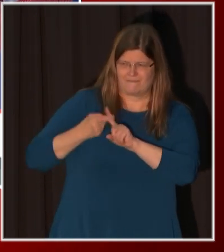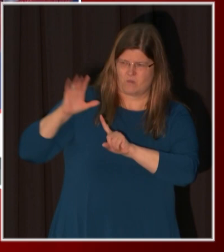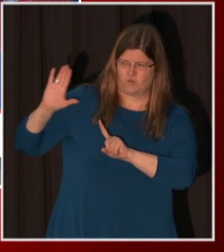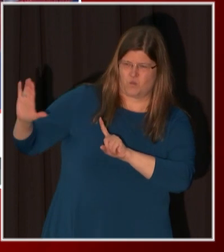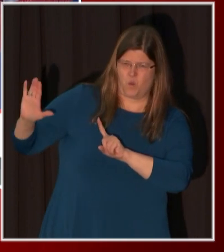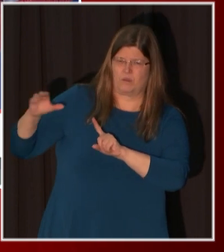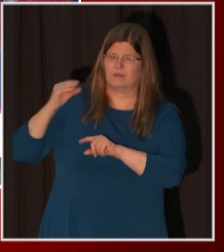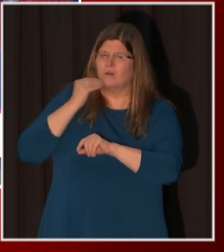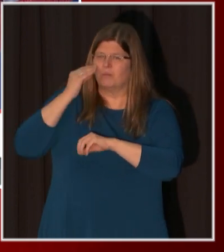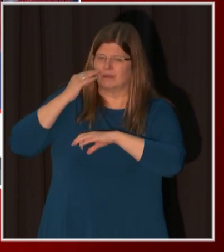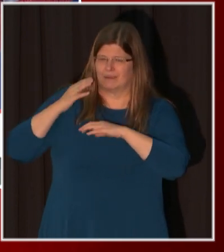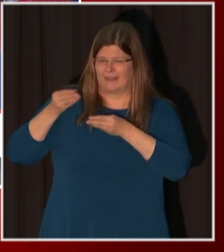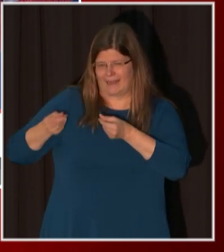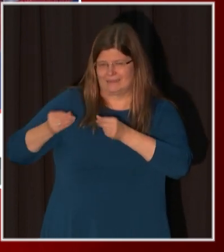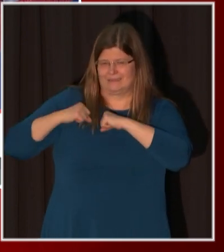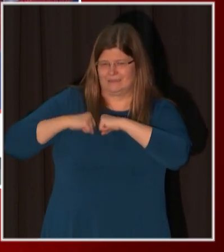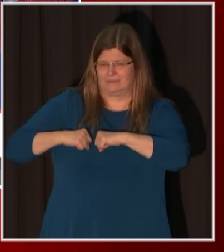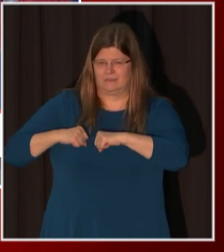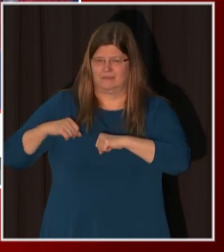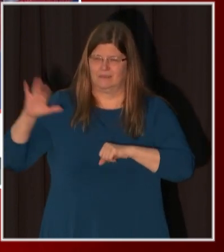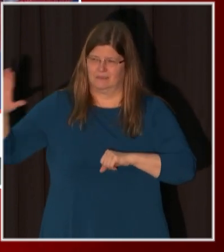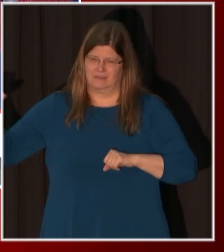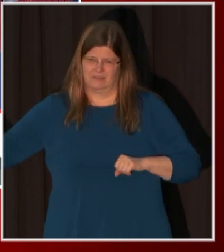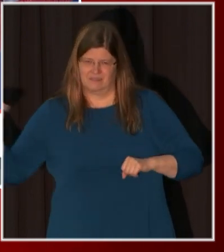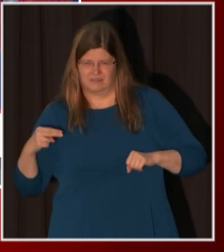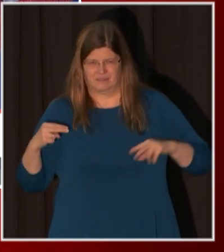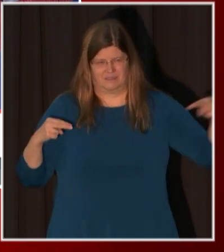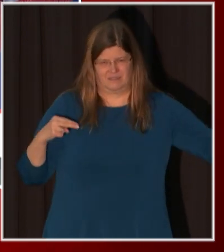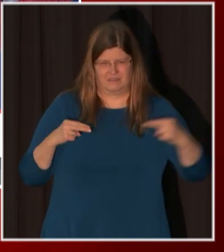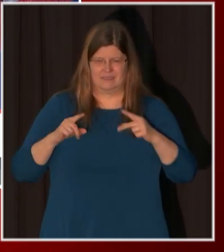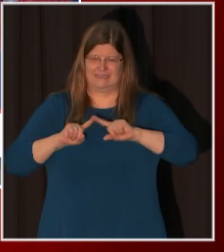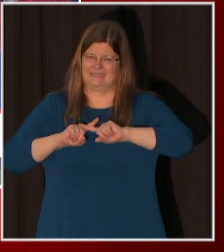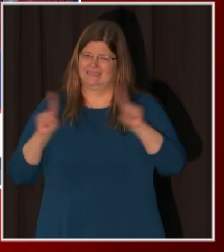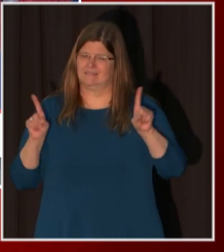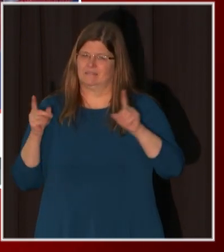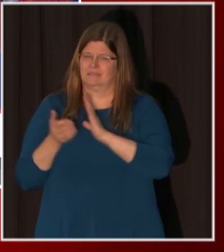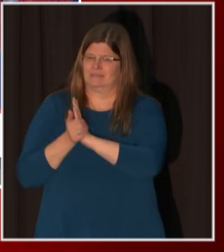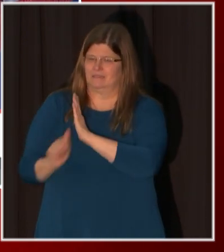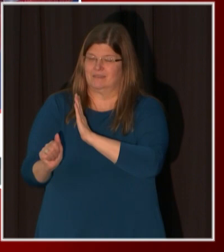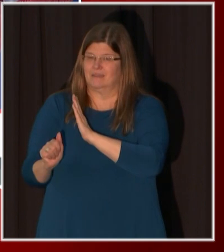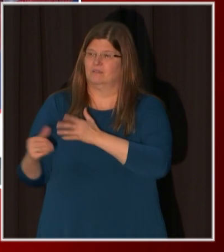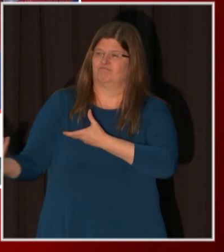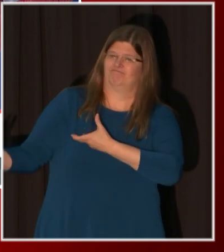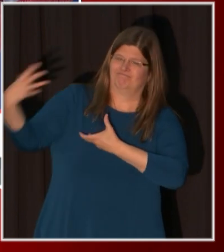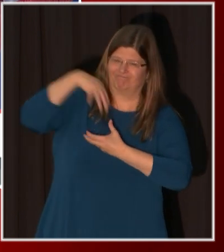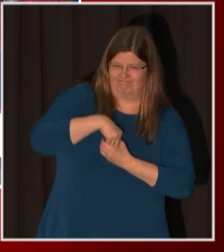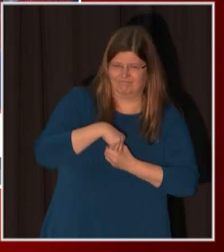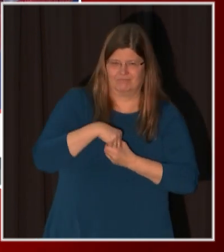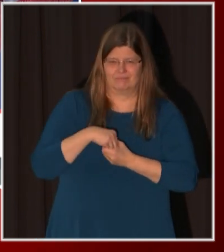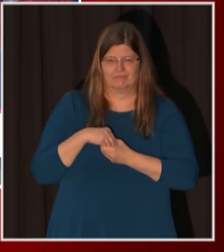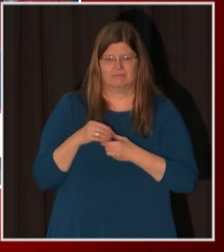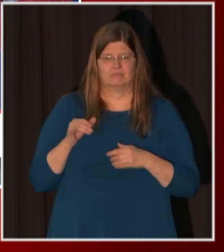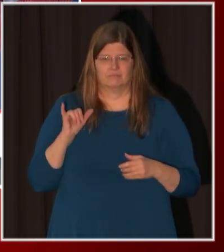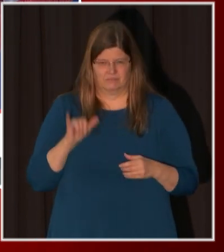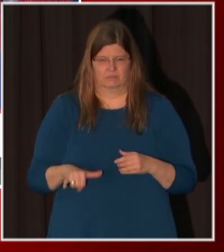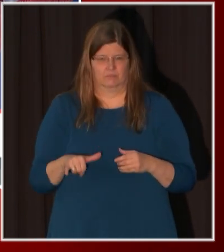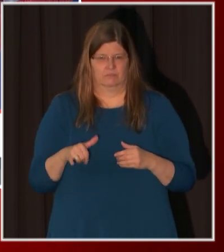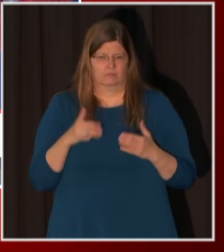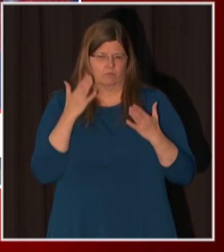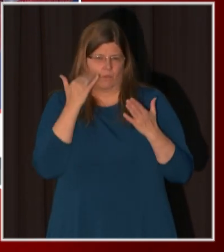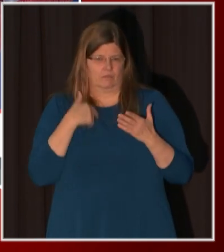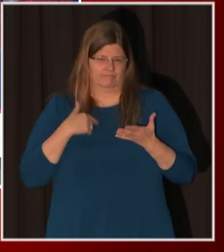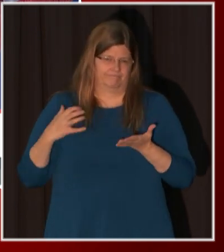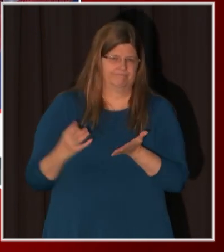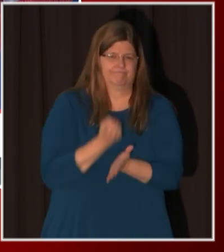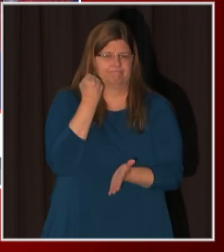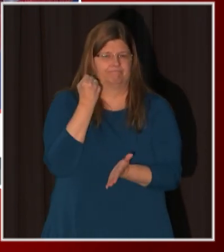bring a different set of skills to this leadership position. And so that's what we expect